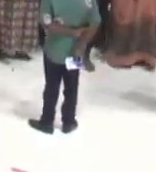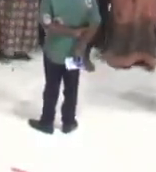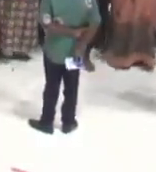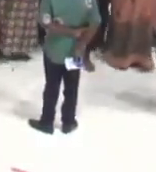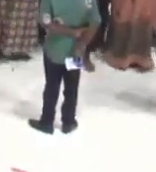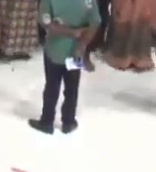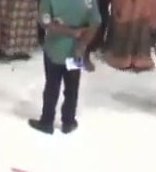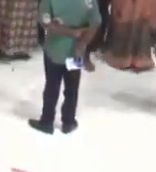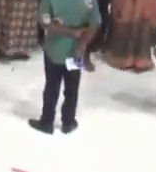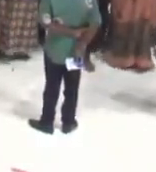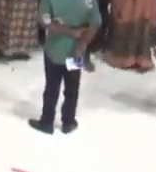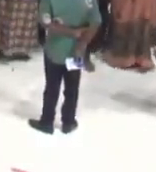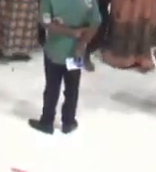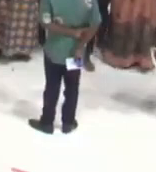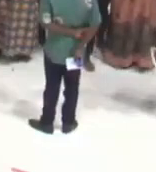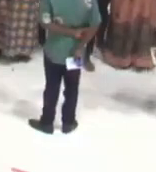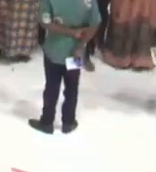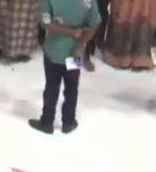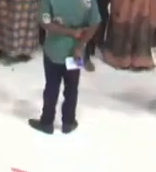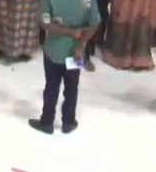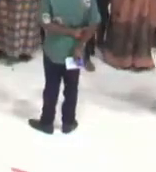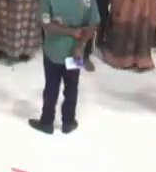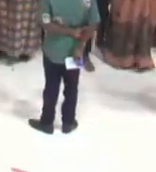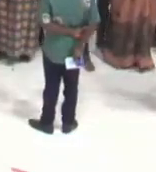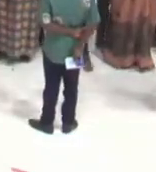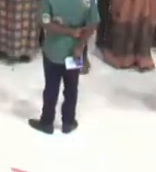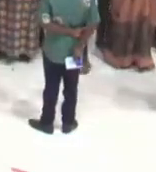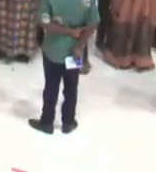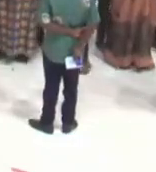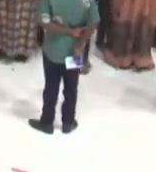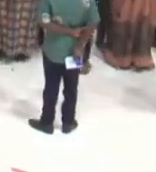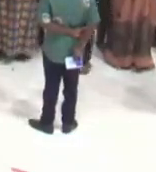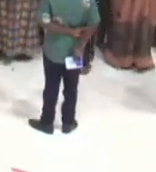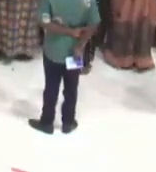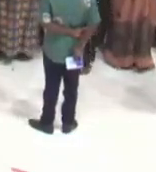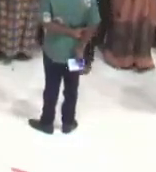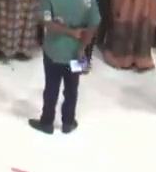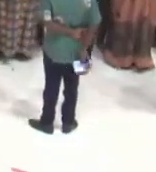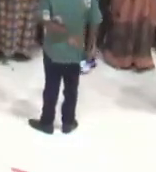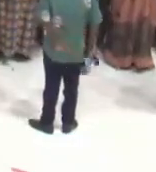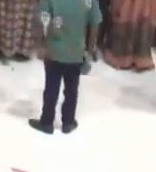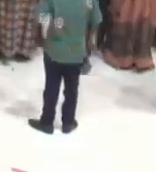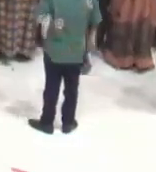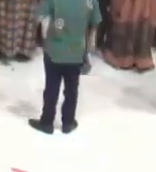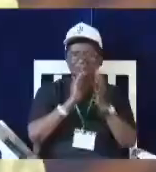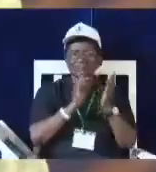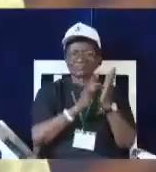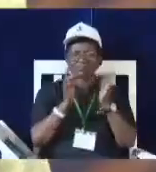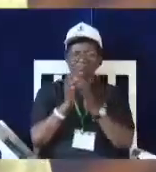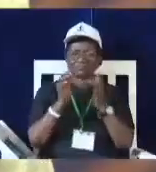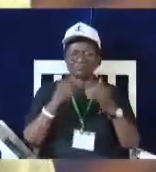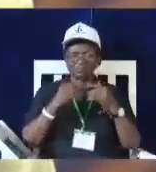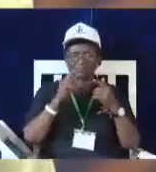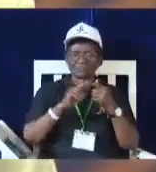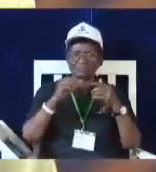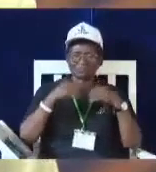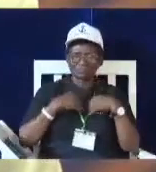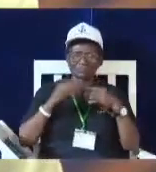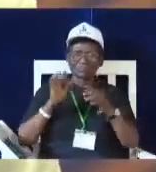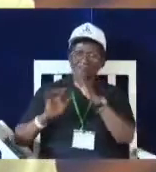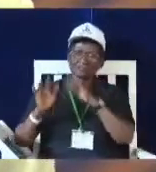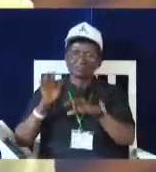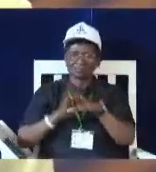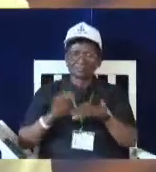As you are coming, begin to pray. Begin to ask Jesus to have mercy on you, to save your soul